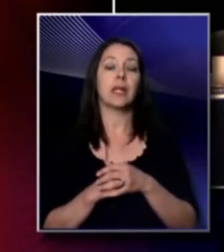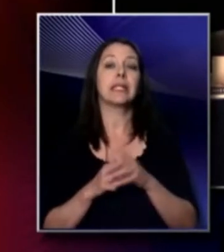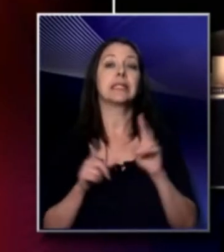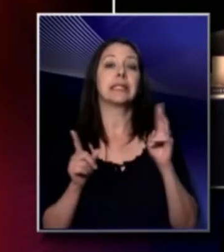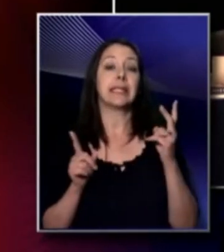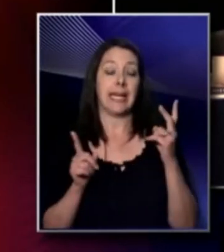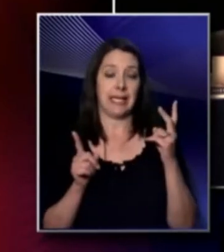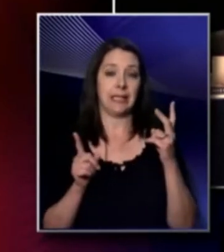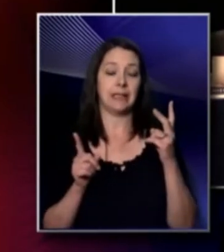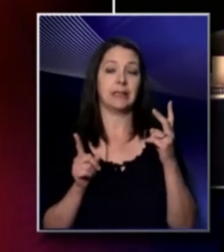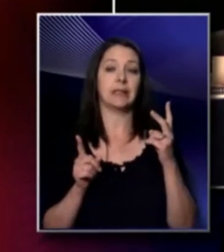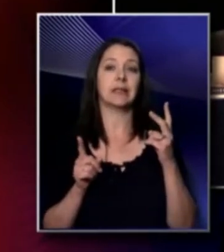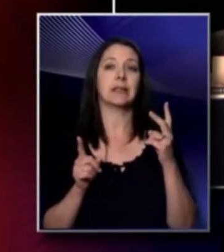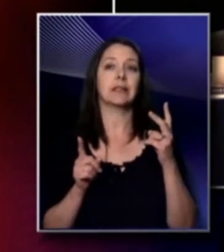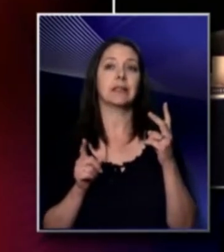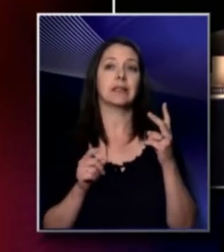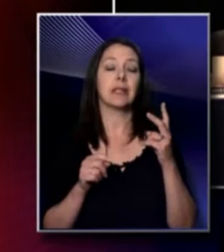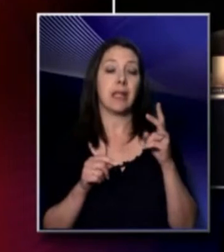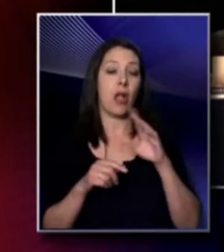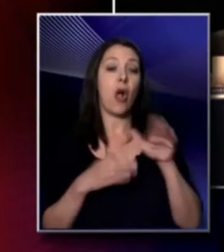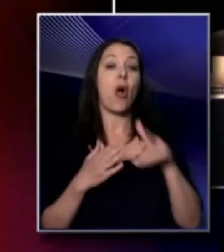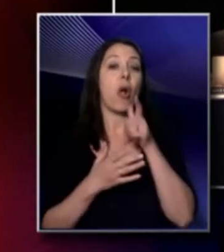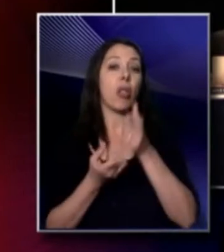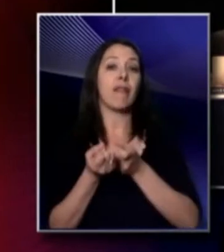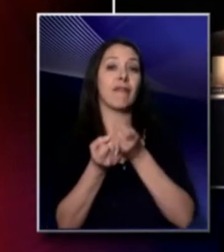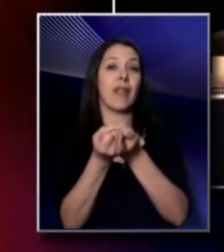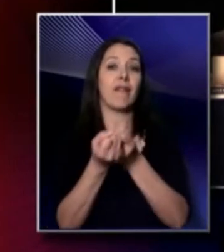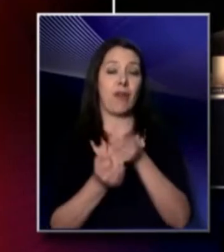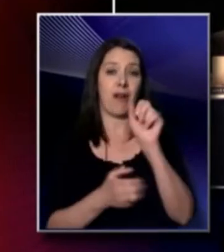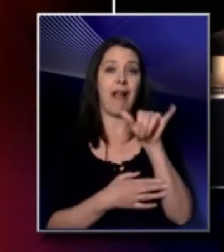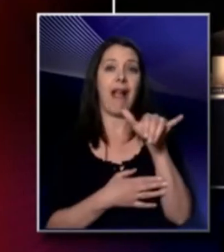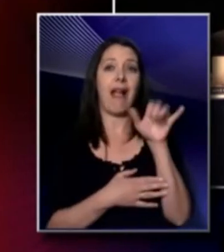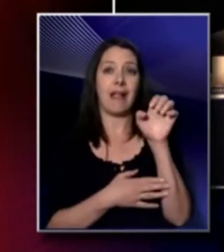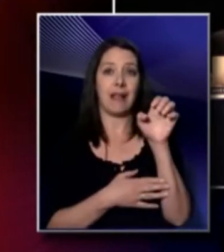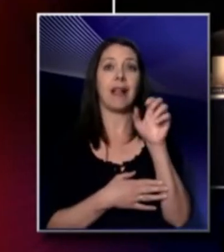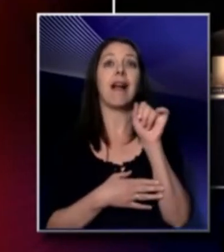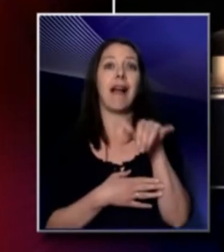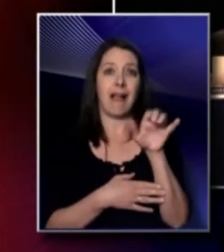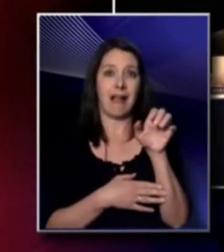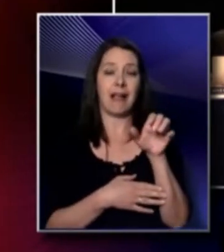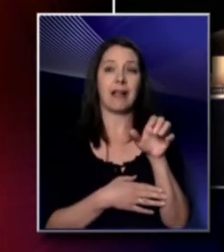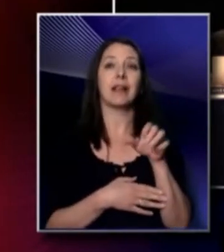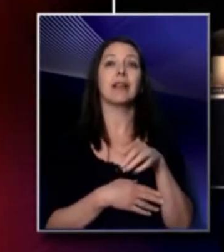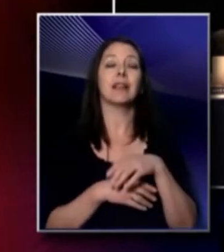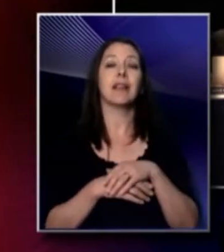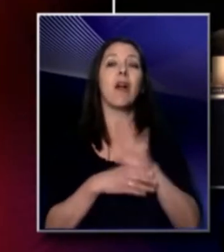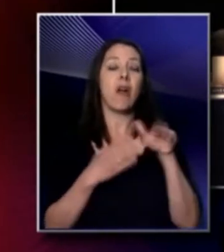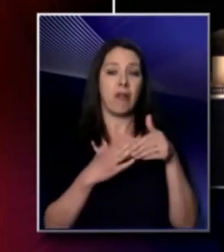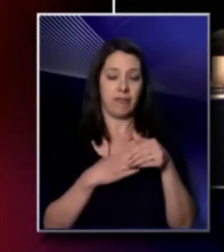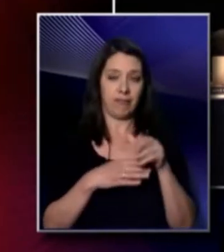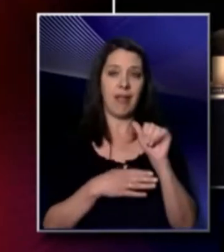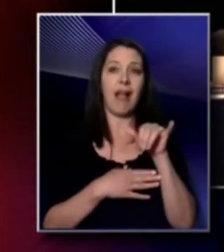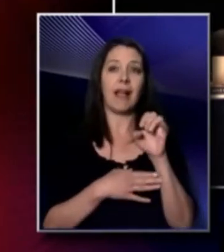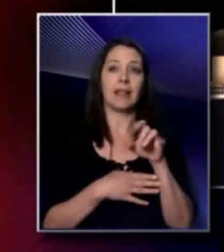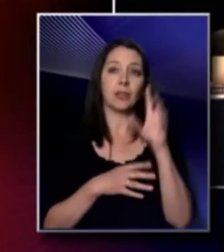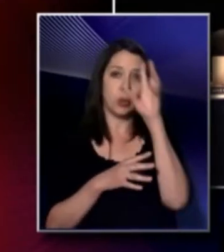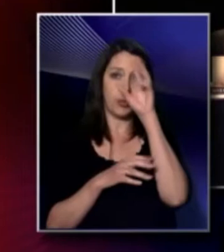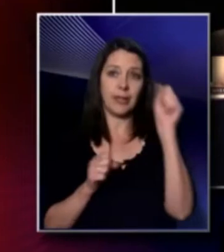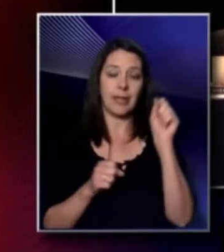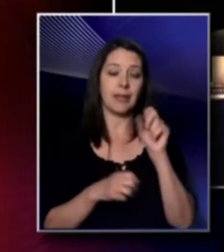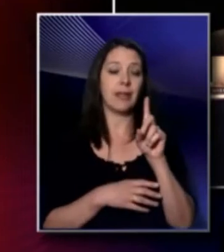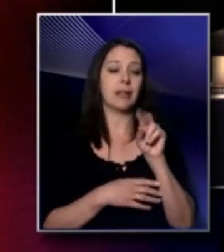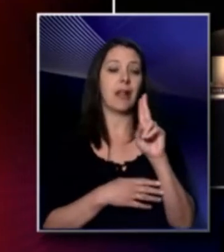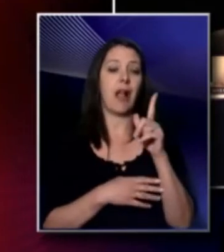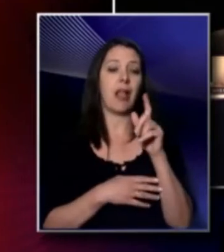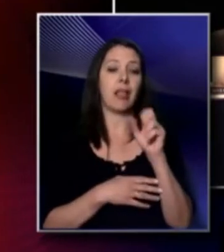Second. Second by Lynn. All in favor say aye. Aye. Aye. Superintendent Douglas